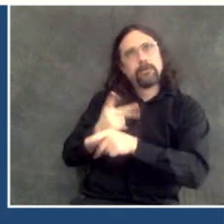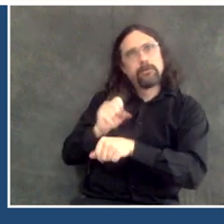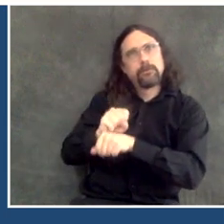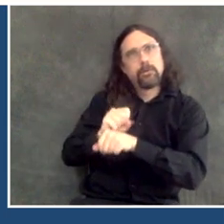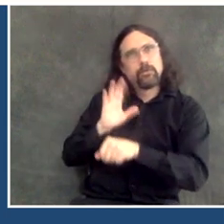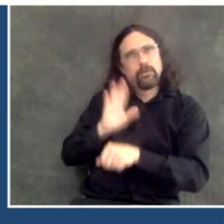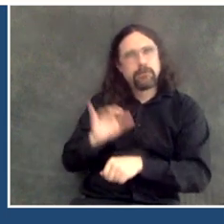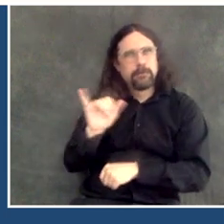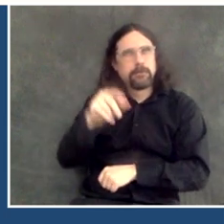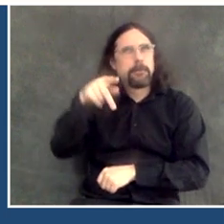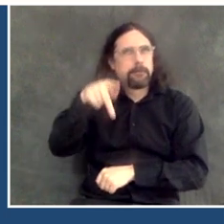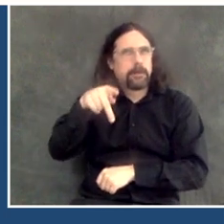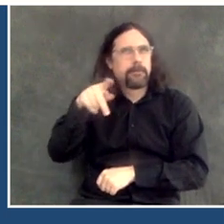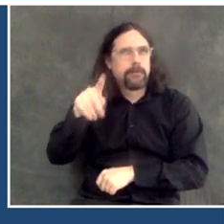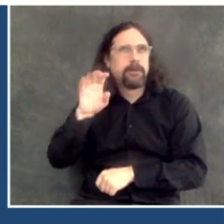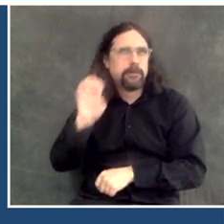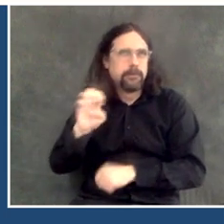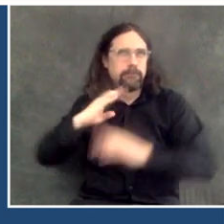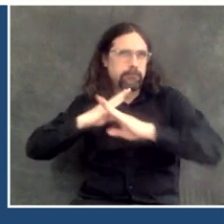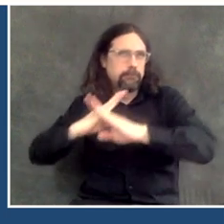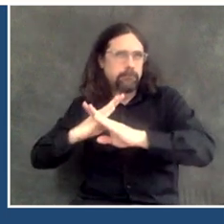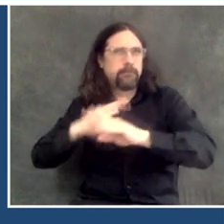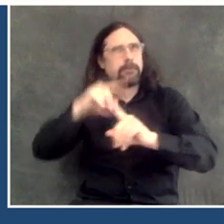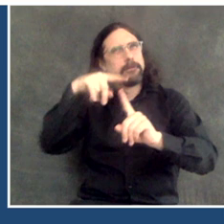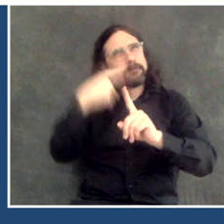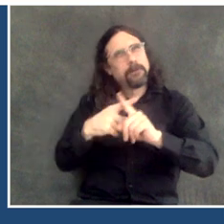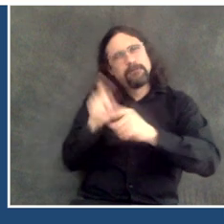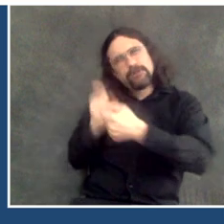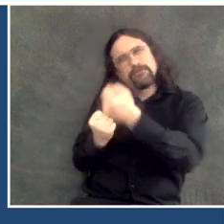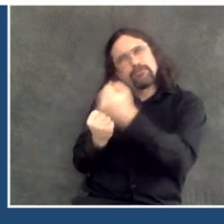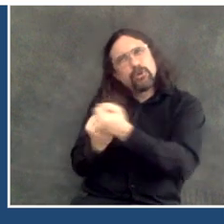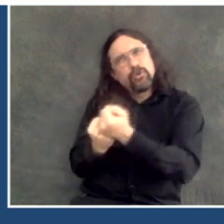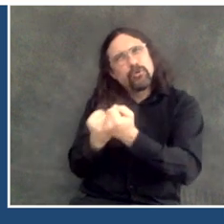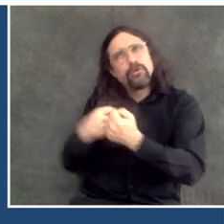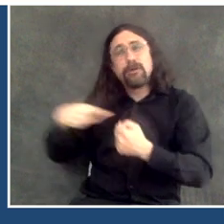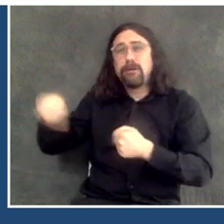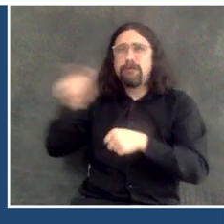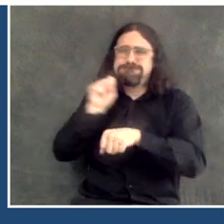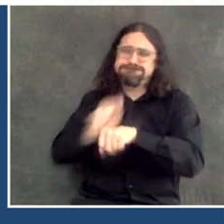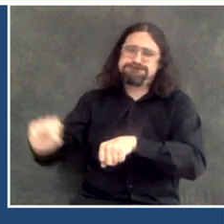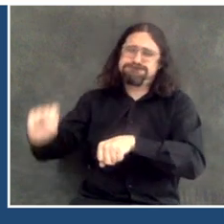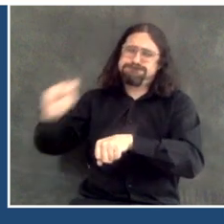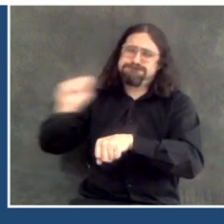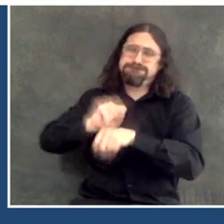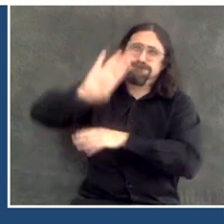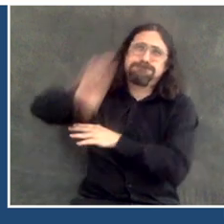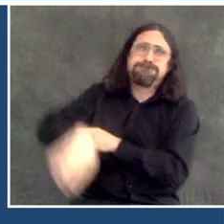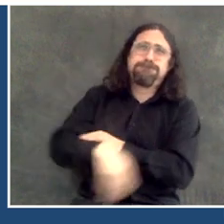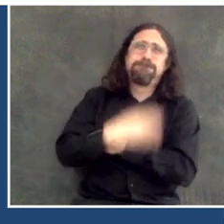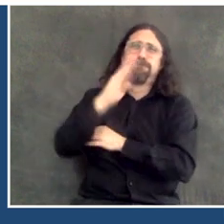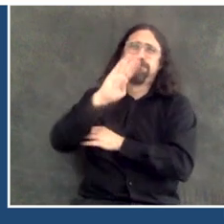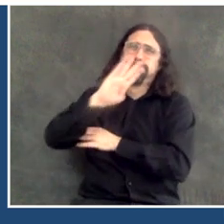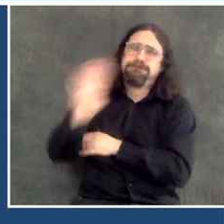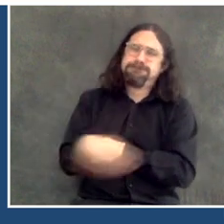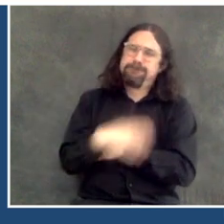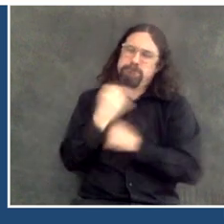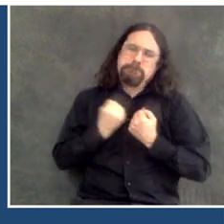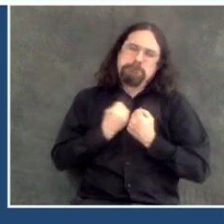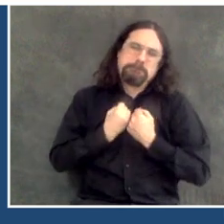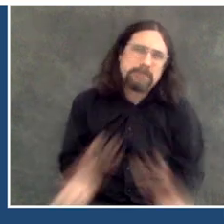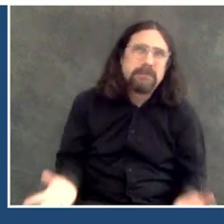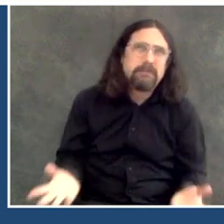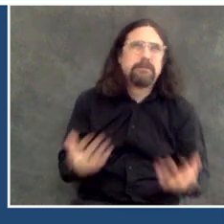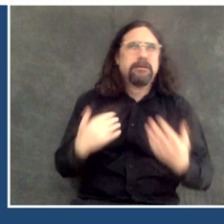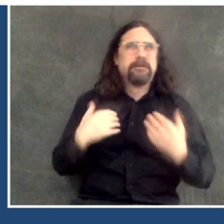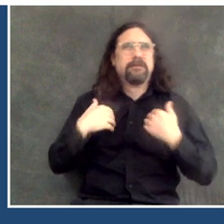tough conditions, seeing a lot of painful realities. A lot of them have not gotten any break at all, and they've watched as a lot of their colleagues have gotten sick and had to